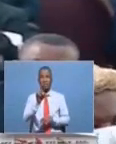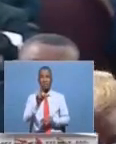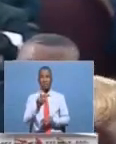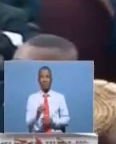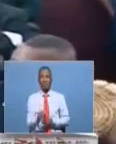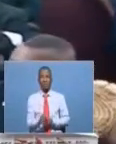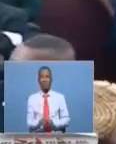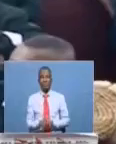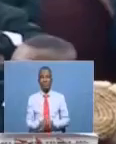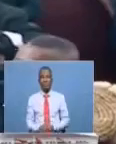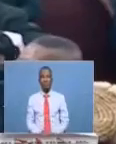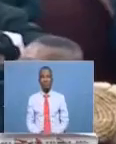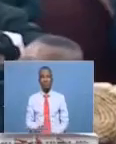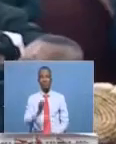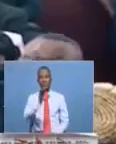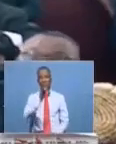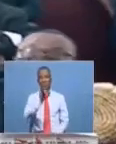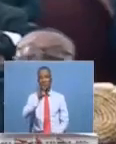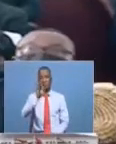87.